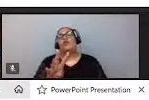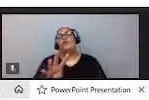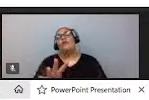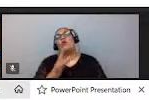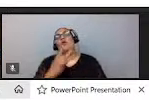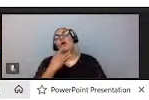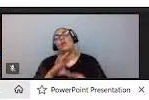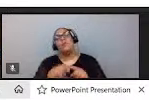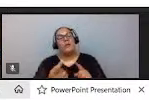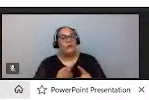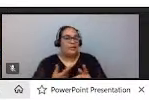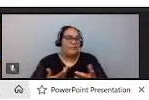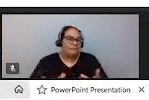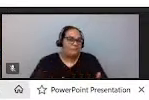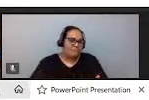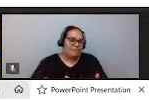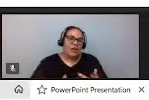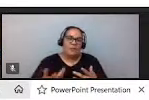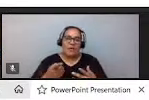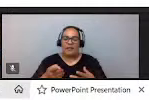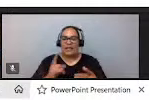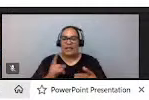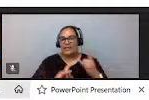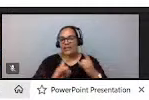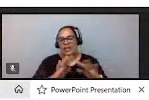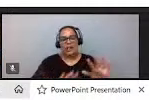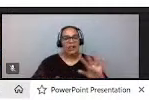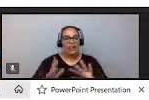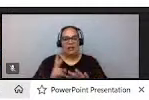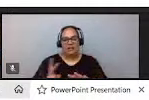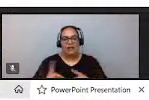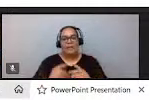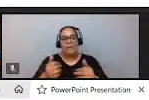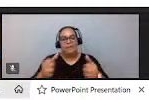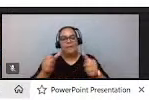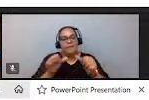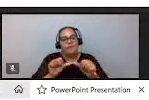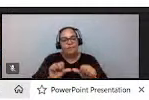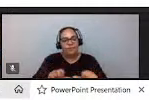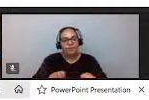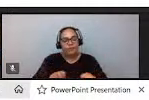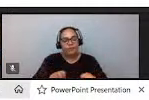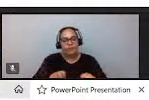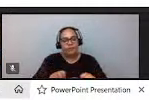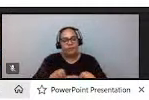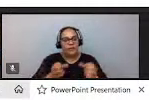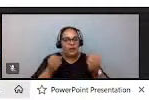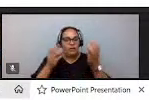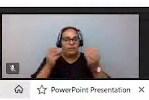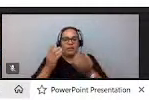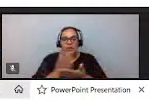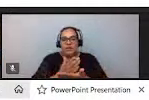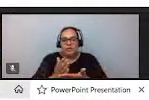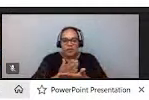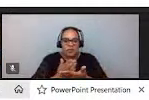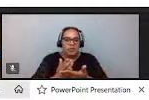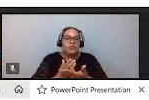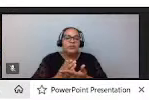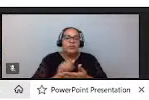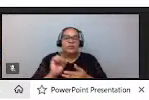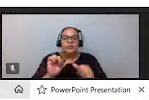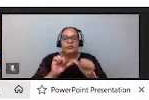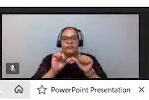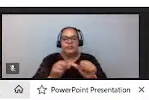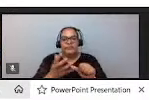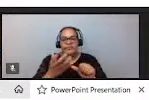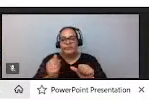when we find ourselves um at the Deus again then moving on to the information sharing uh they continues